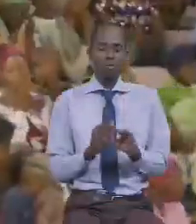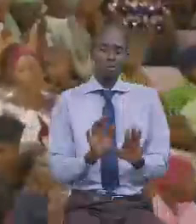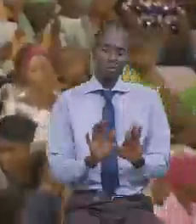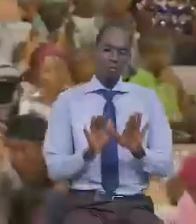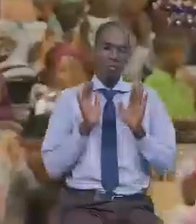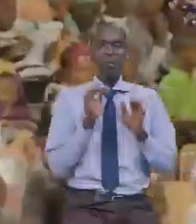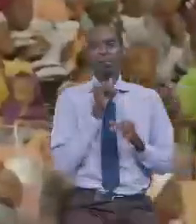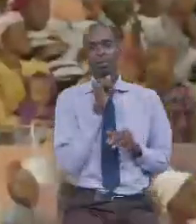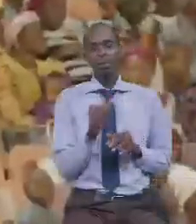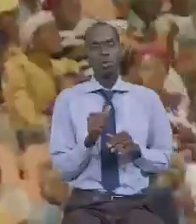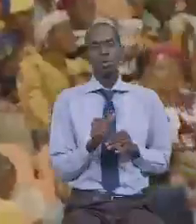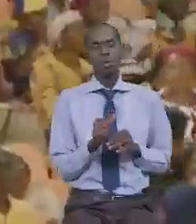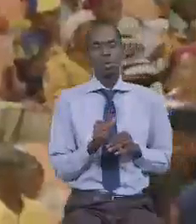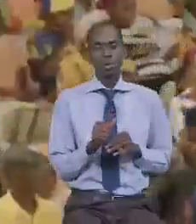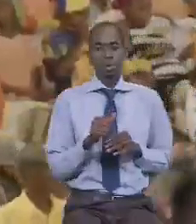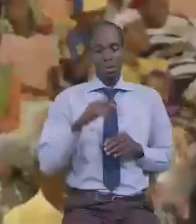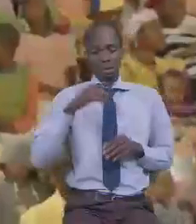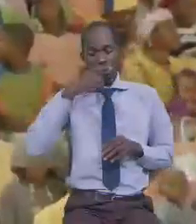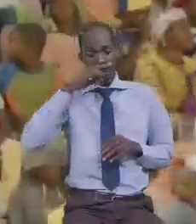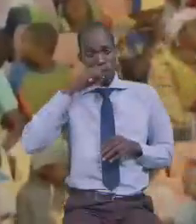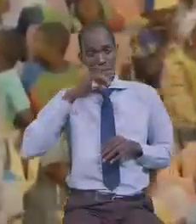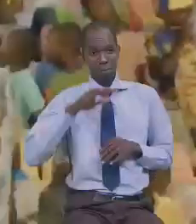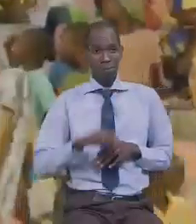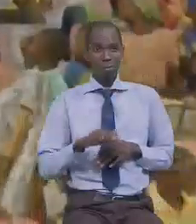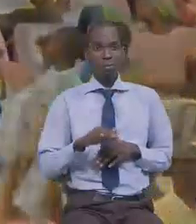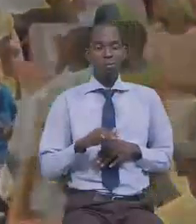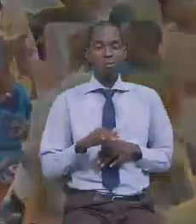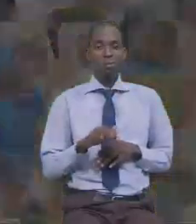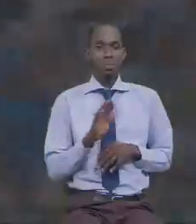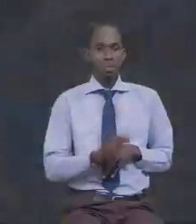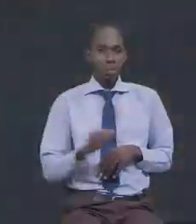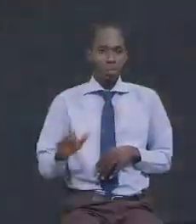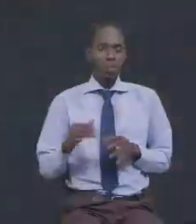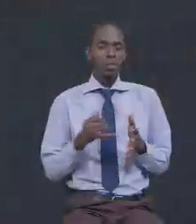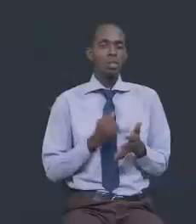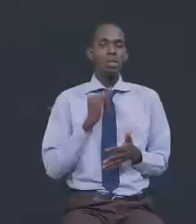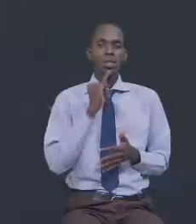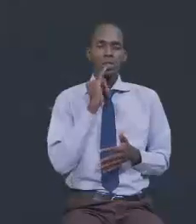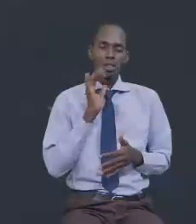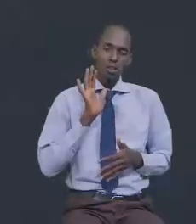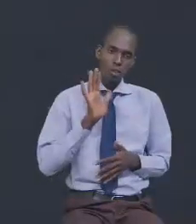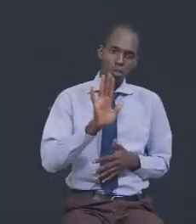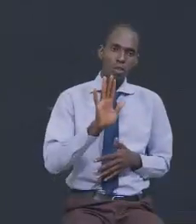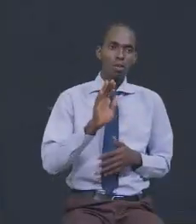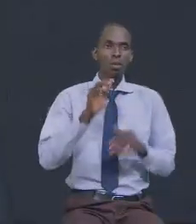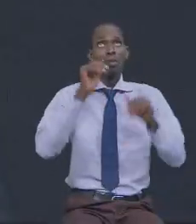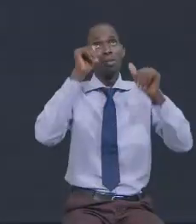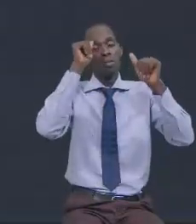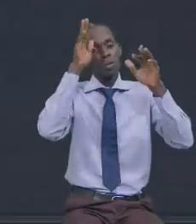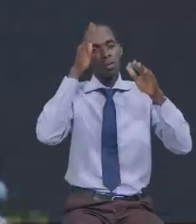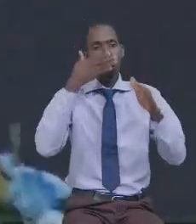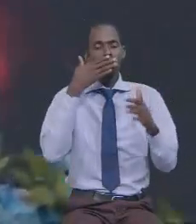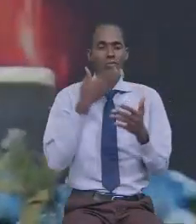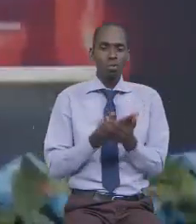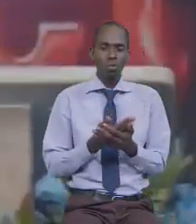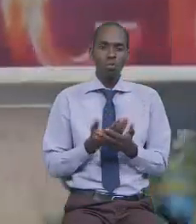little flock. It is your Father's good pleasure to give you